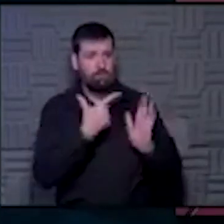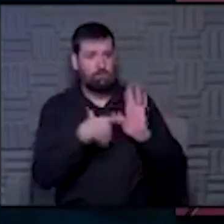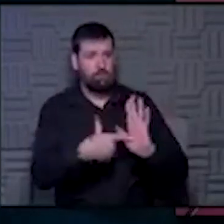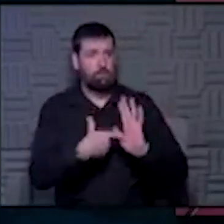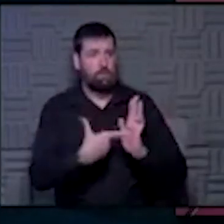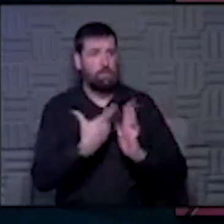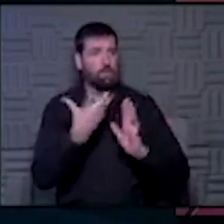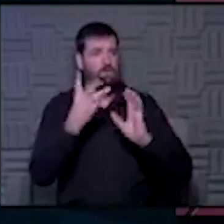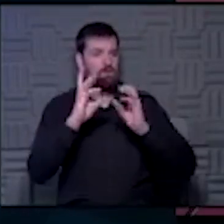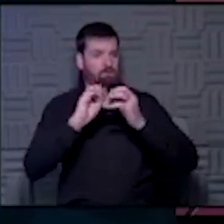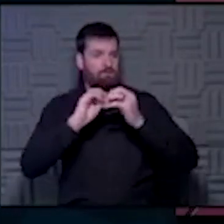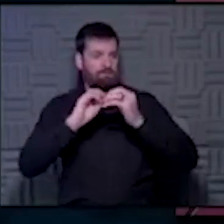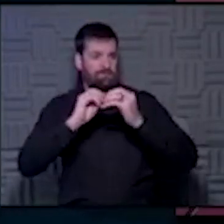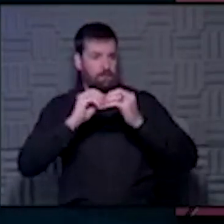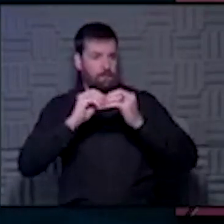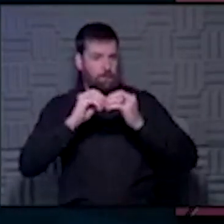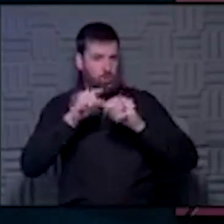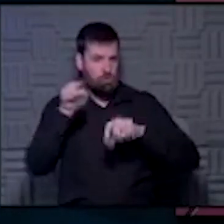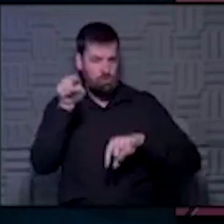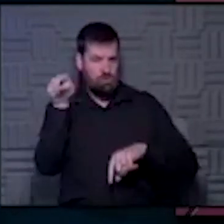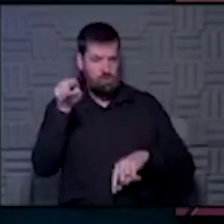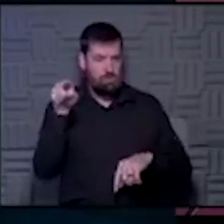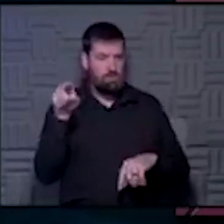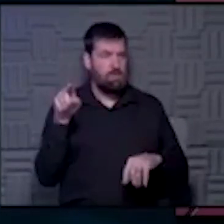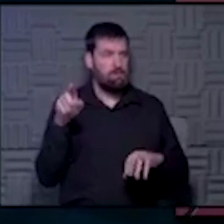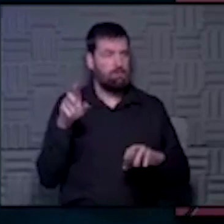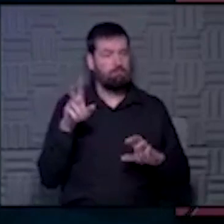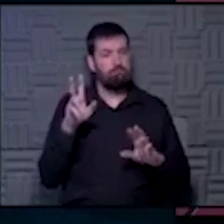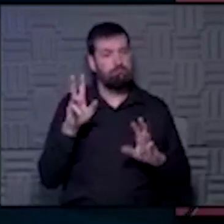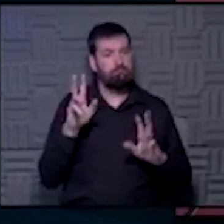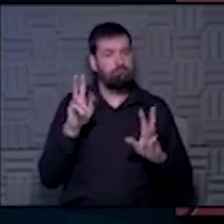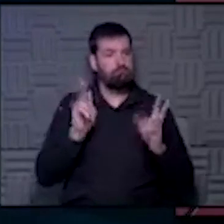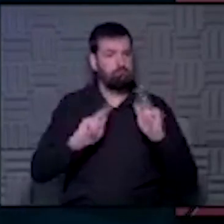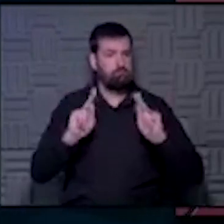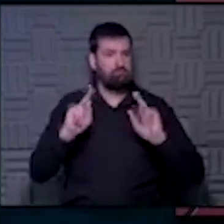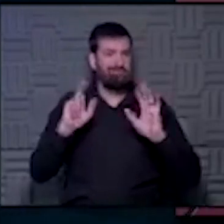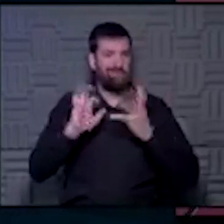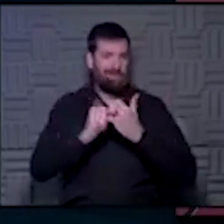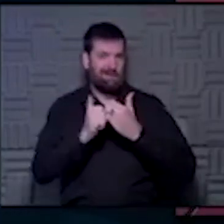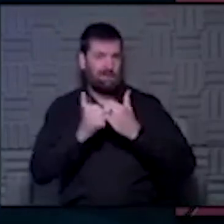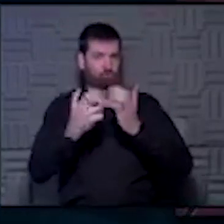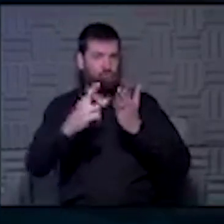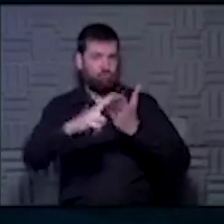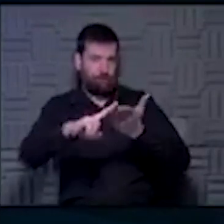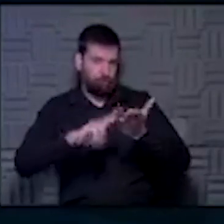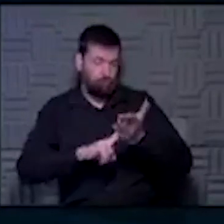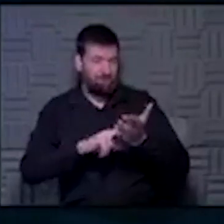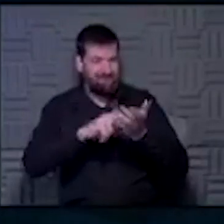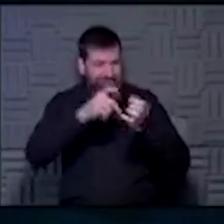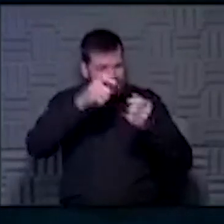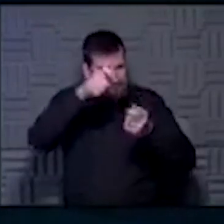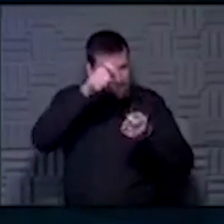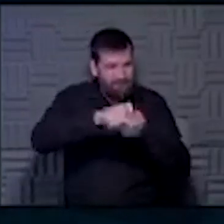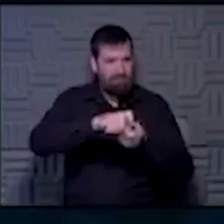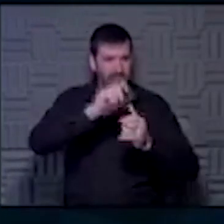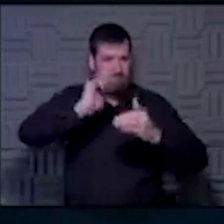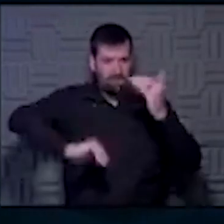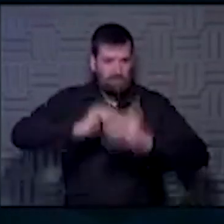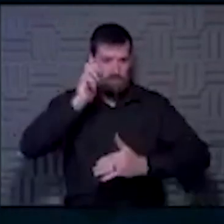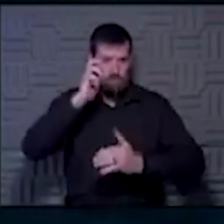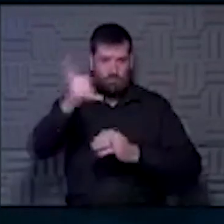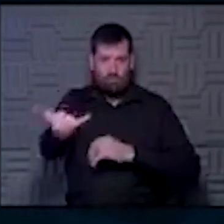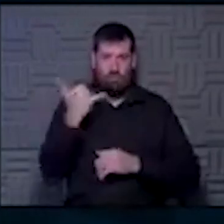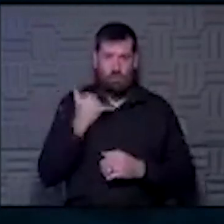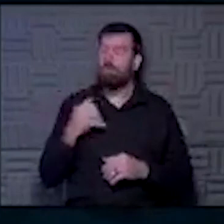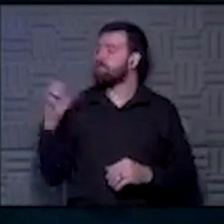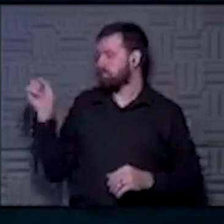on the screen and the way that people can register. Individual facilities, correct, would call and register via that